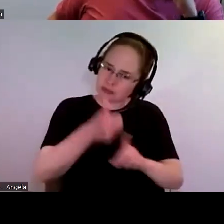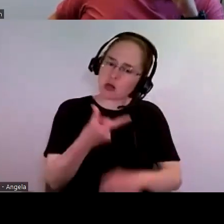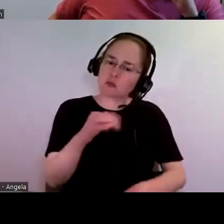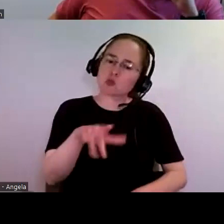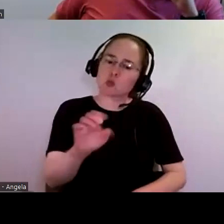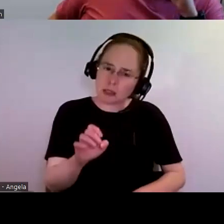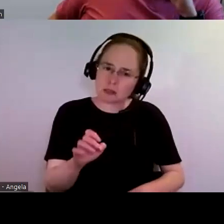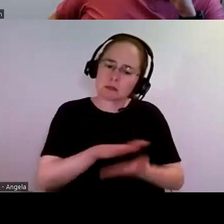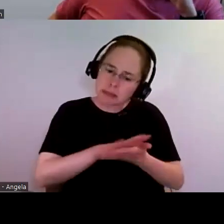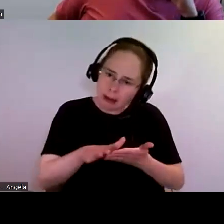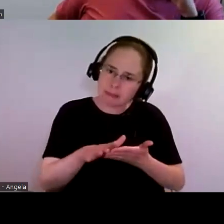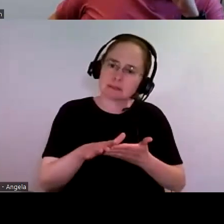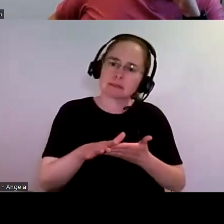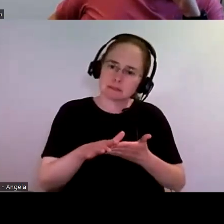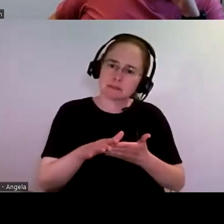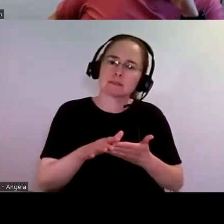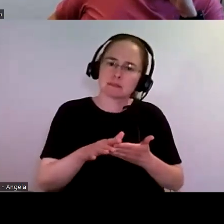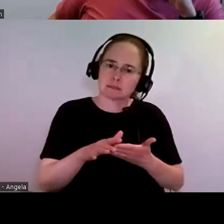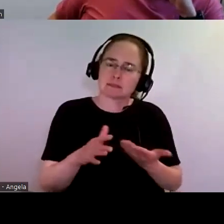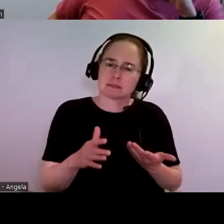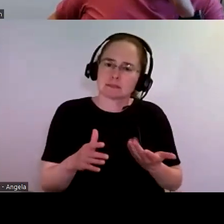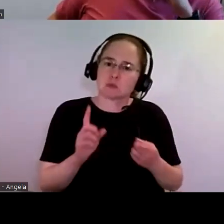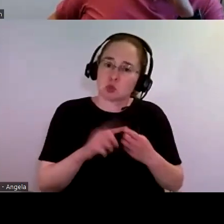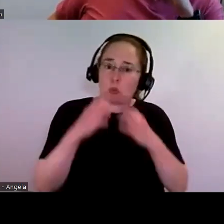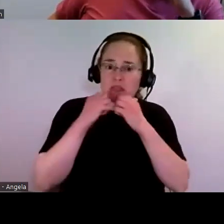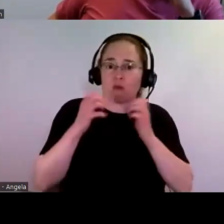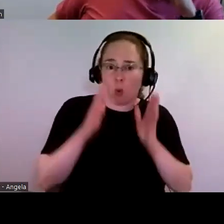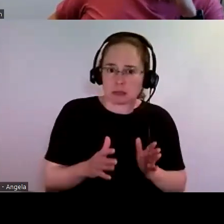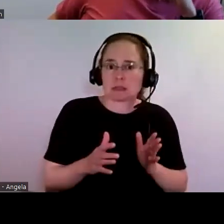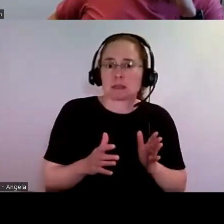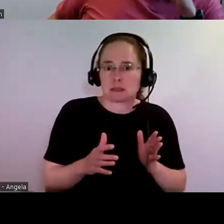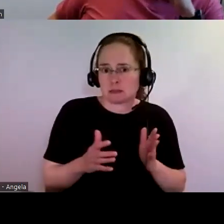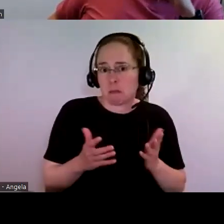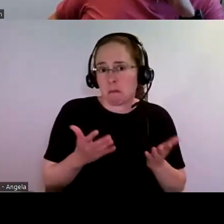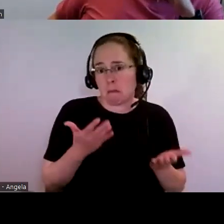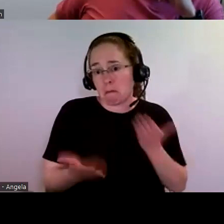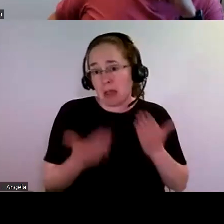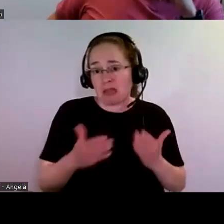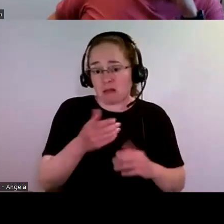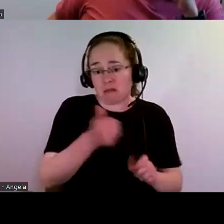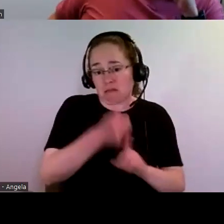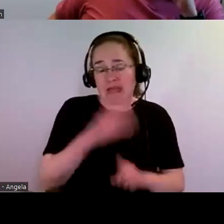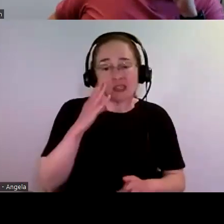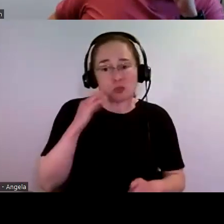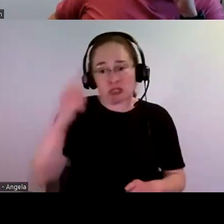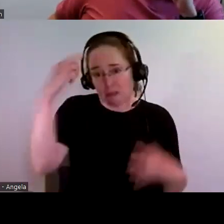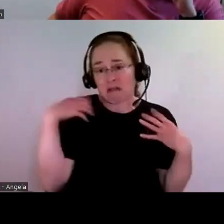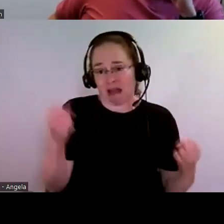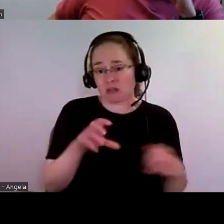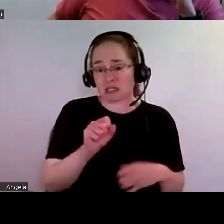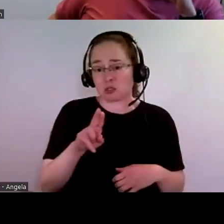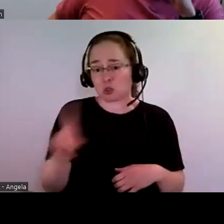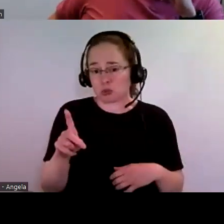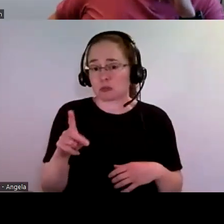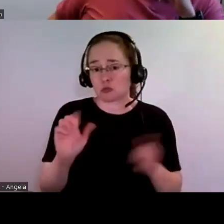grace, being kinder to not only the loved ones that might be experiencing some mental health or substance use challenges